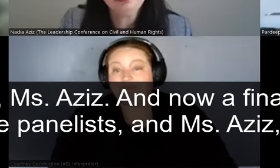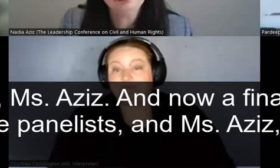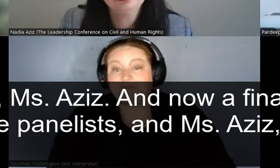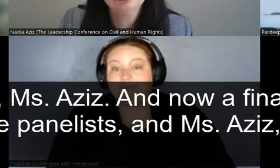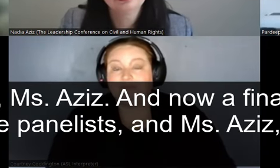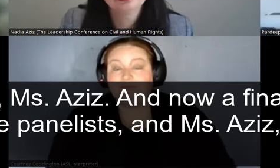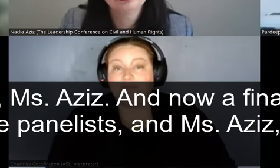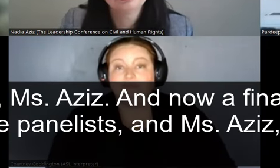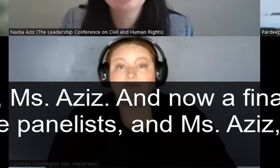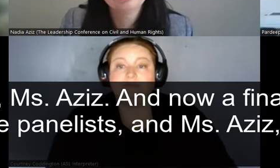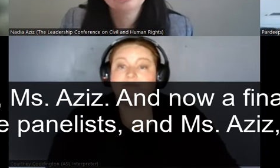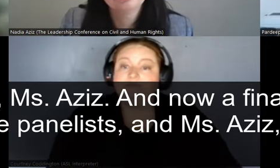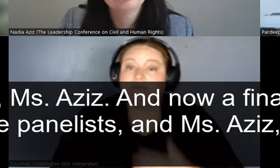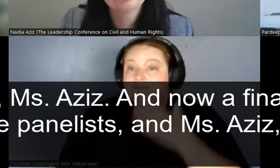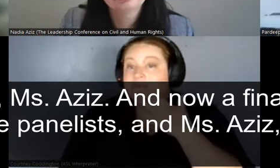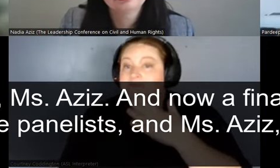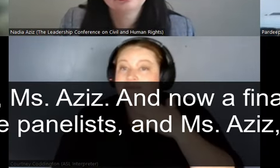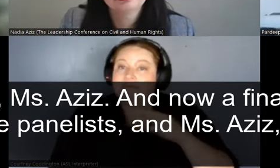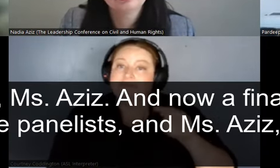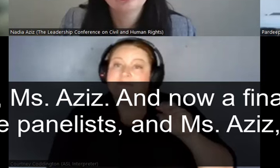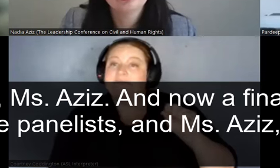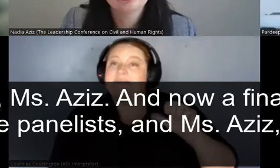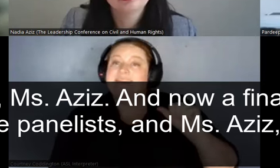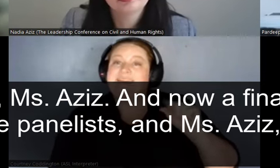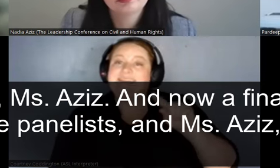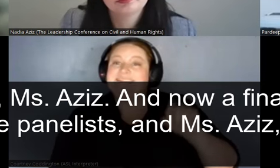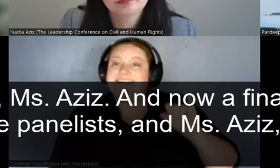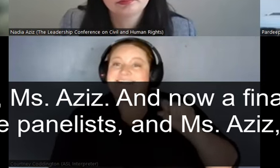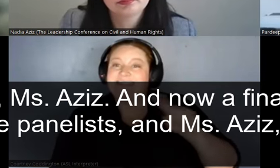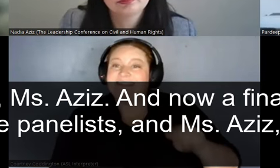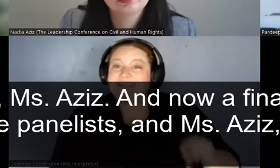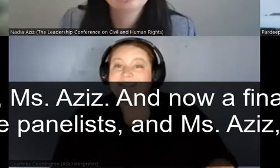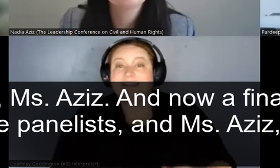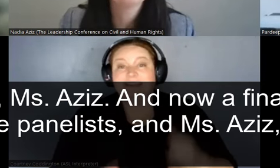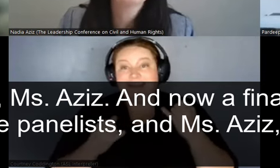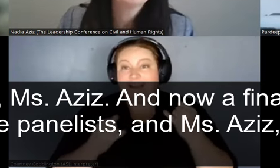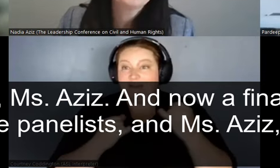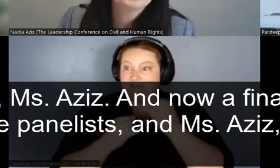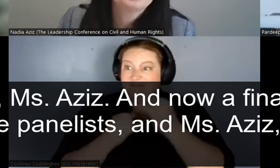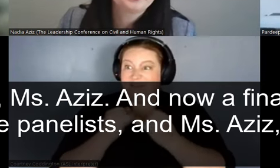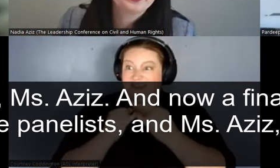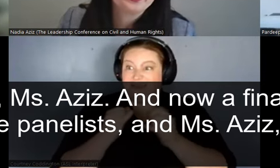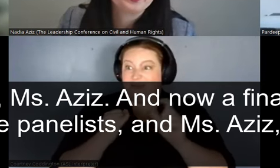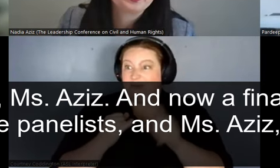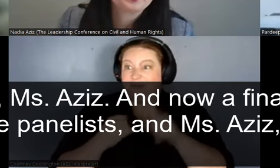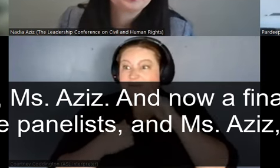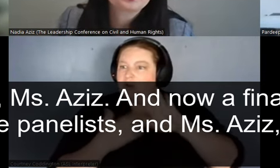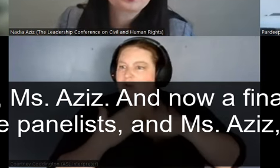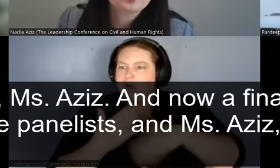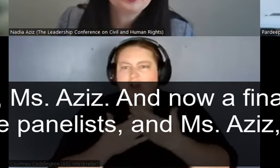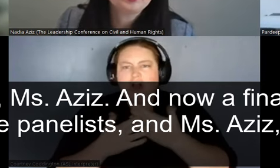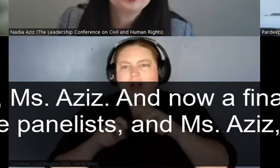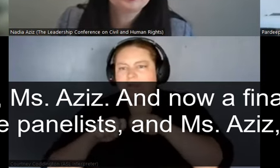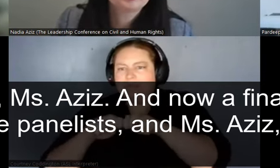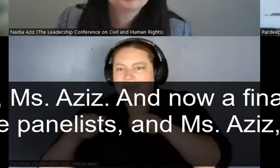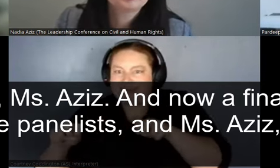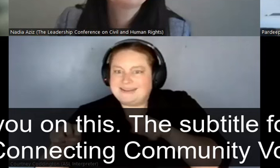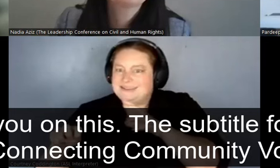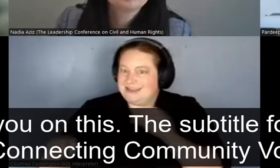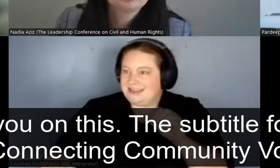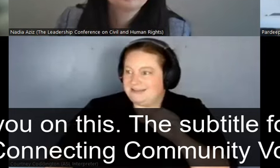Thank you, Ms. Aziz. And now a final question for all the panelists, and Ms. Aziz, I'd actually like